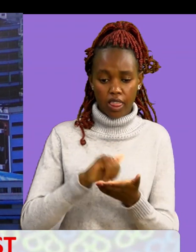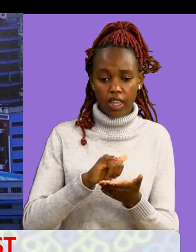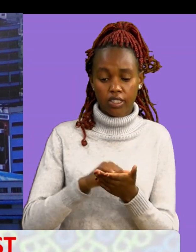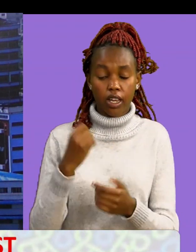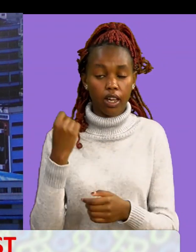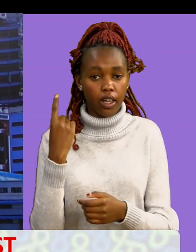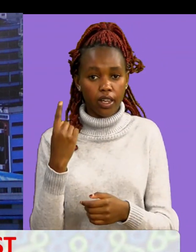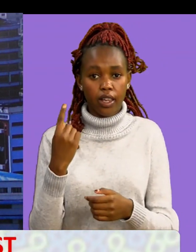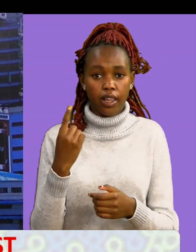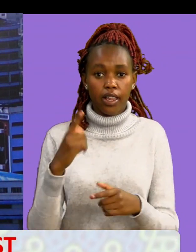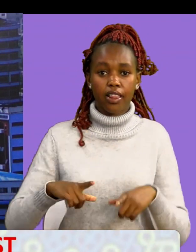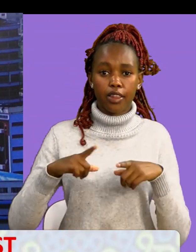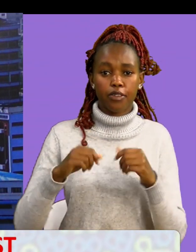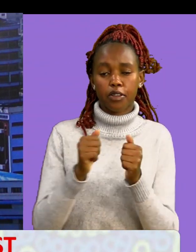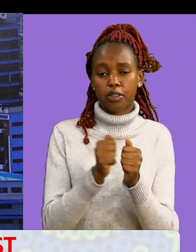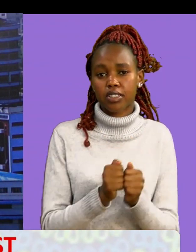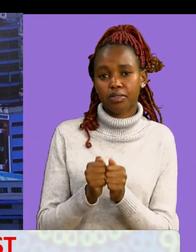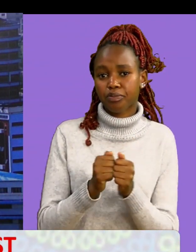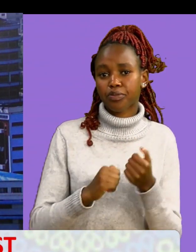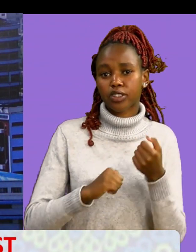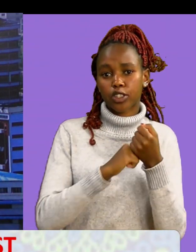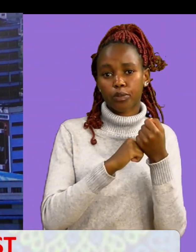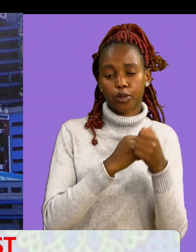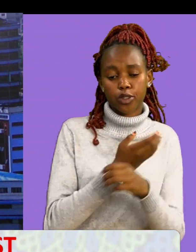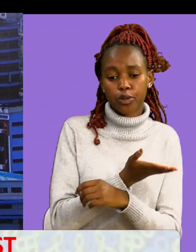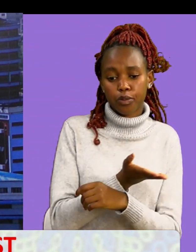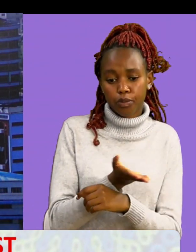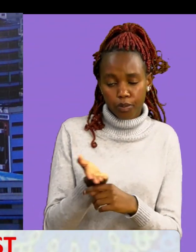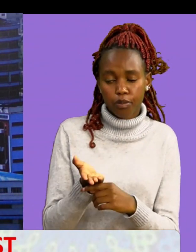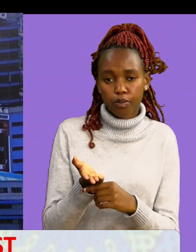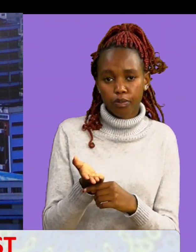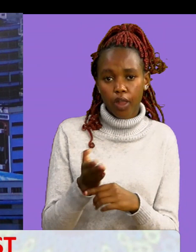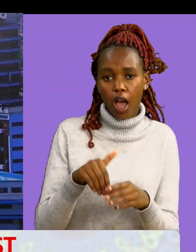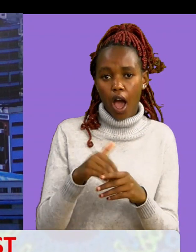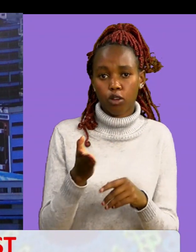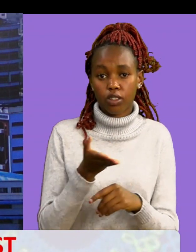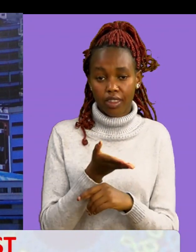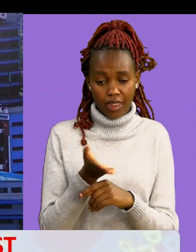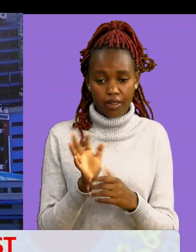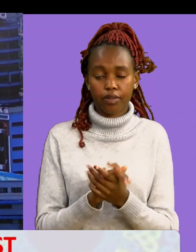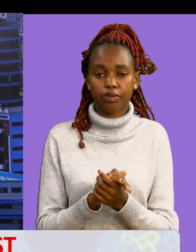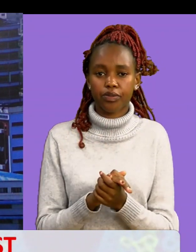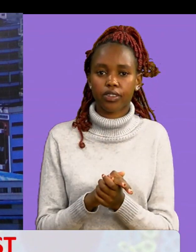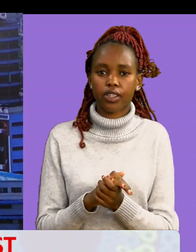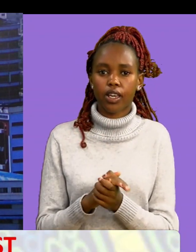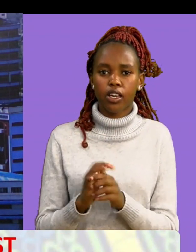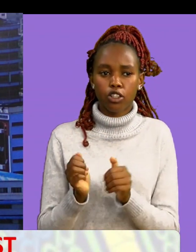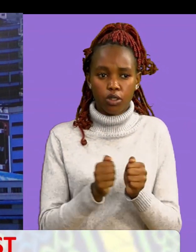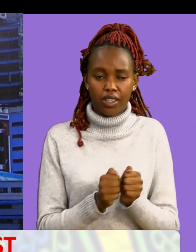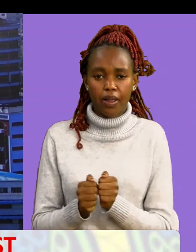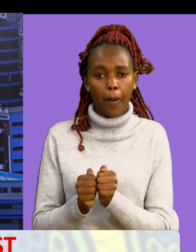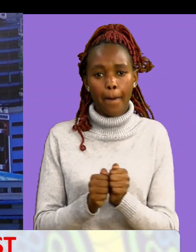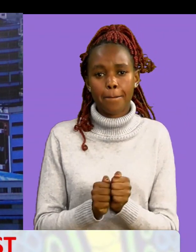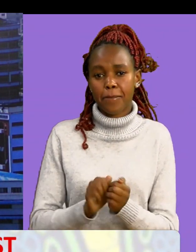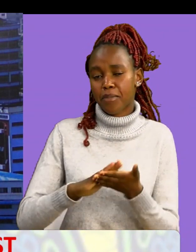of living together. Sawa, support mtu wako pale, and that togetherness inakuwa easy. Pale unisikia ngoma